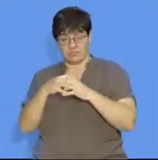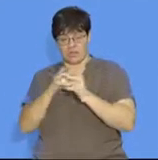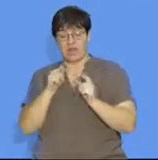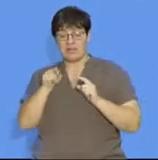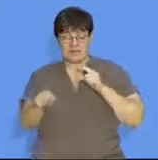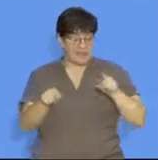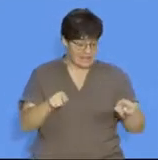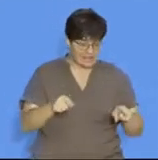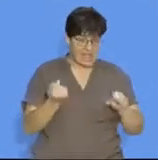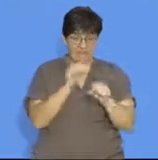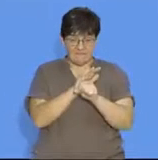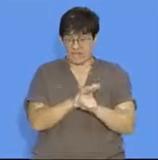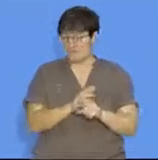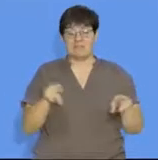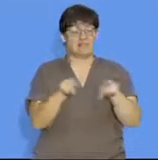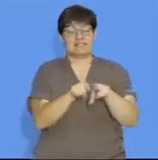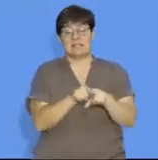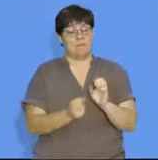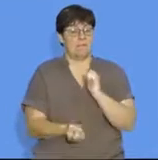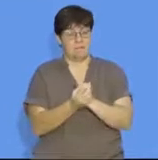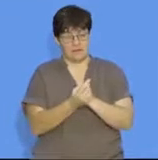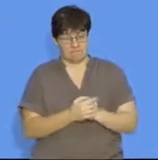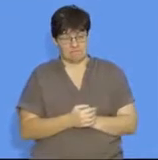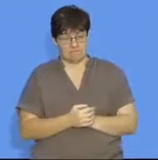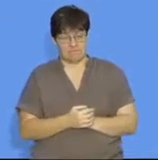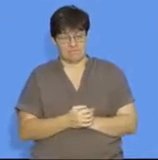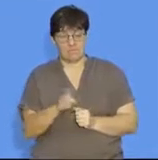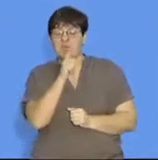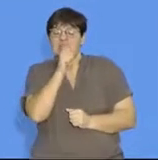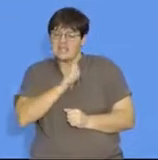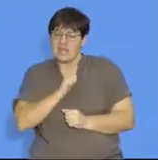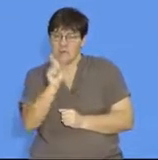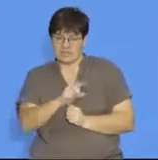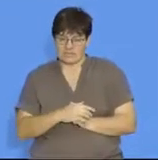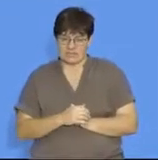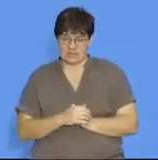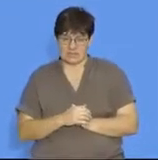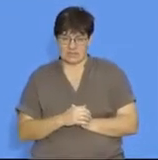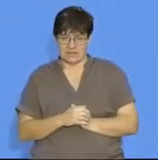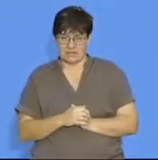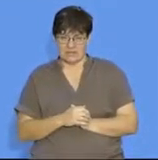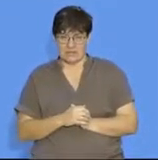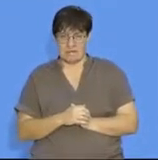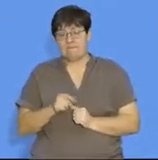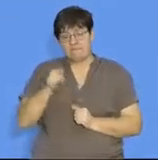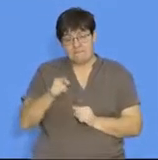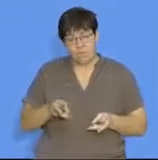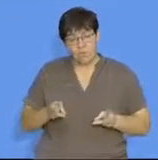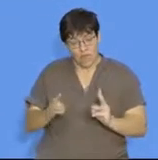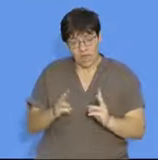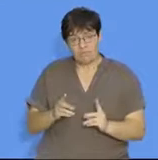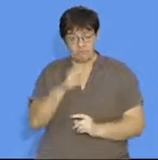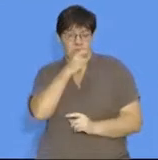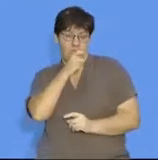also achieve the same effect of decreasing the effective resistance. So what does this say to us? It says, indeed, this